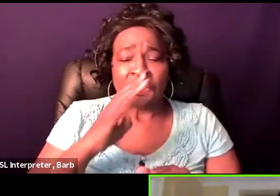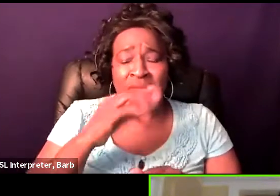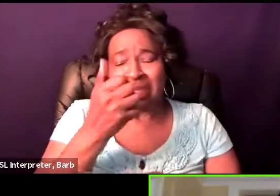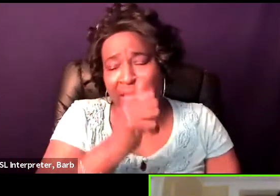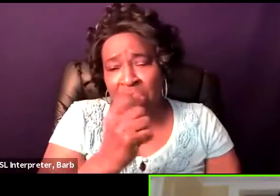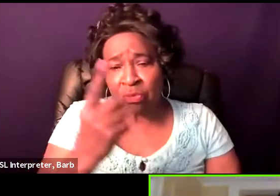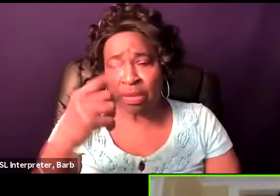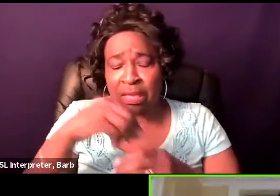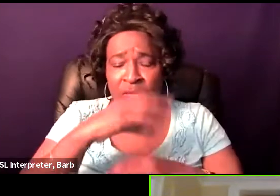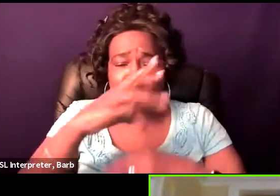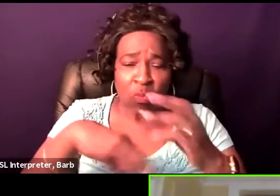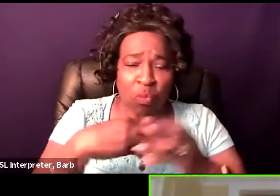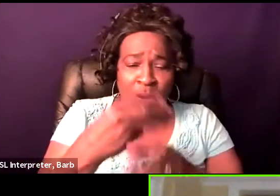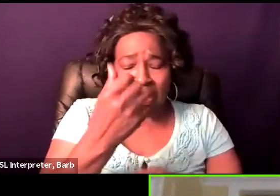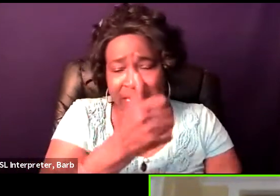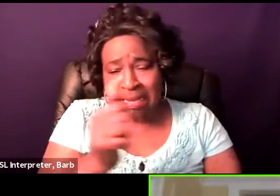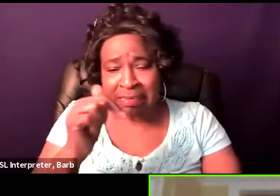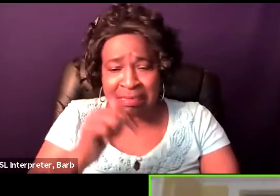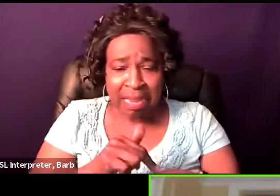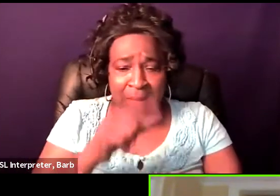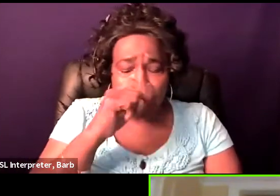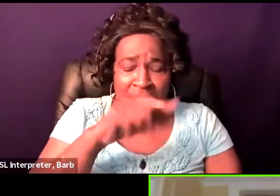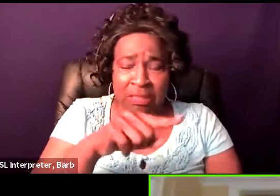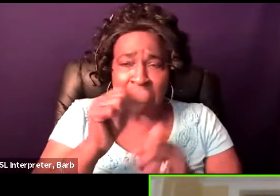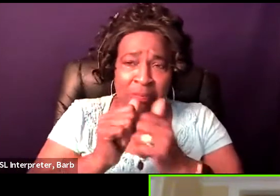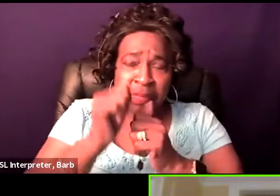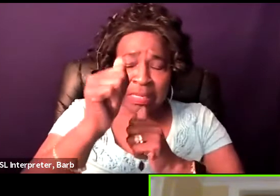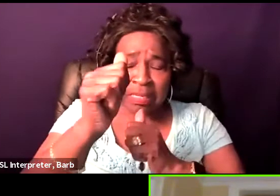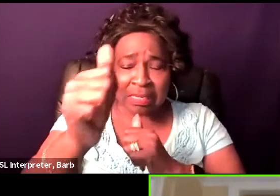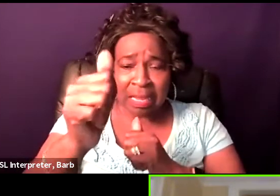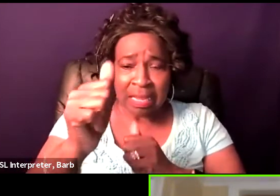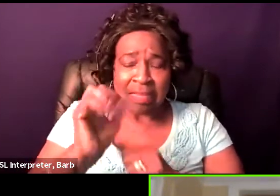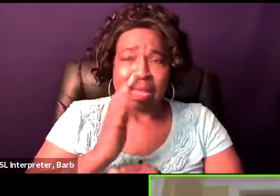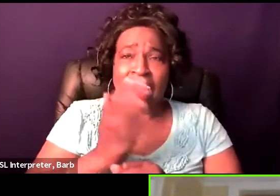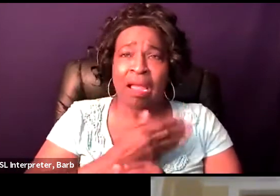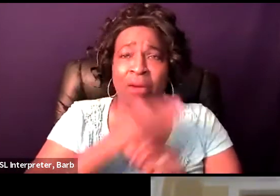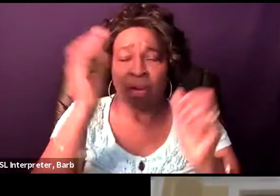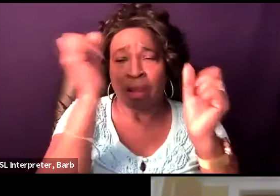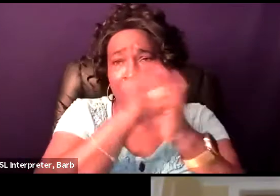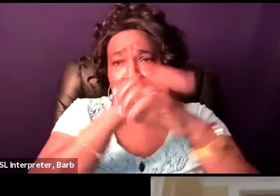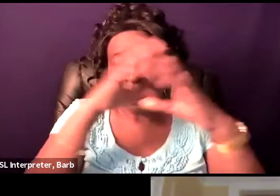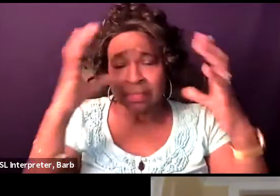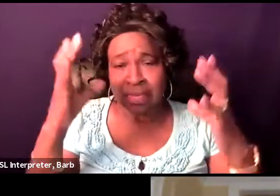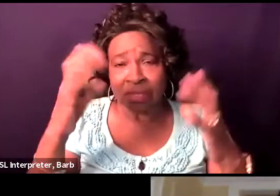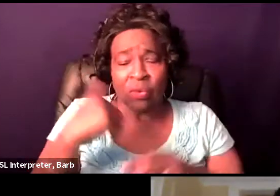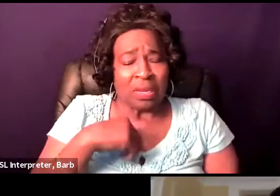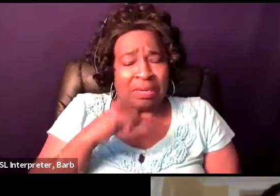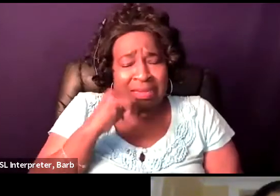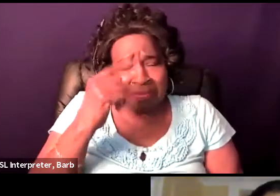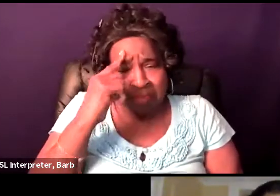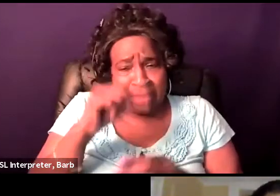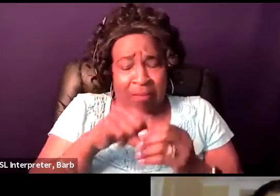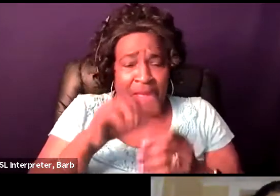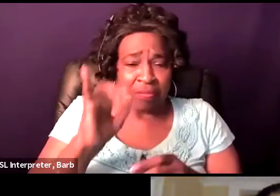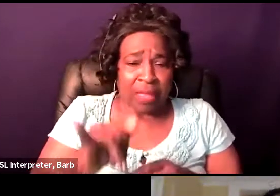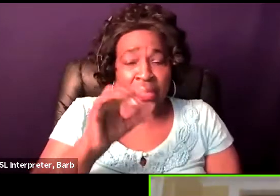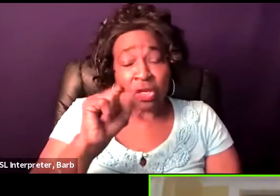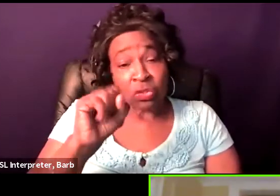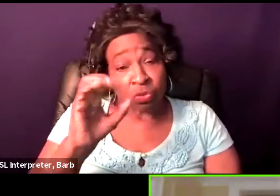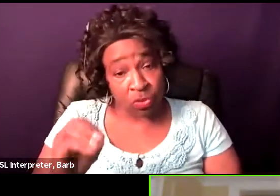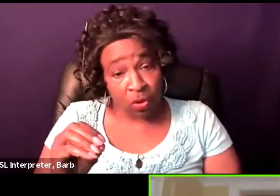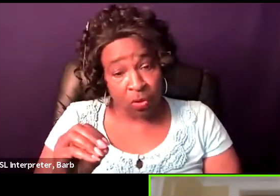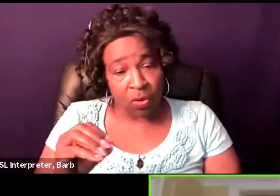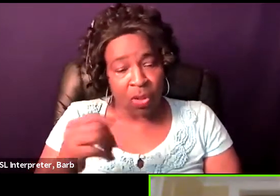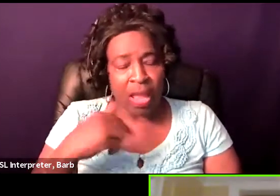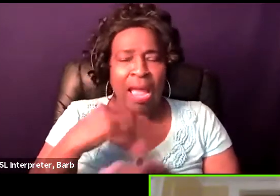almost none of the books have that, because it was so beyond the scope of our imagination. We didn't even think about that. Yeah. And so I want